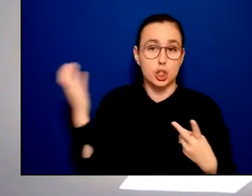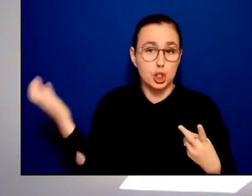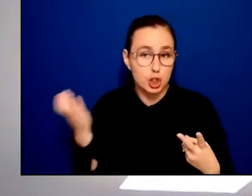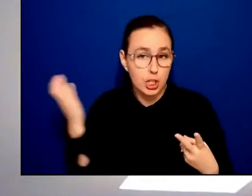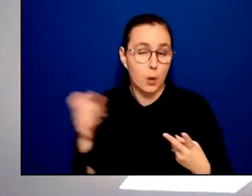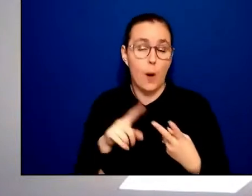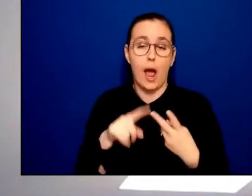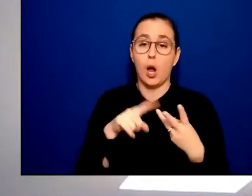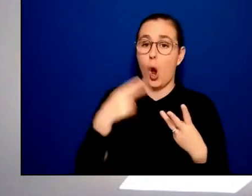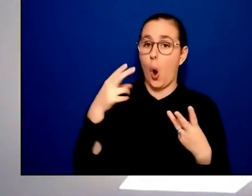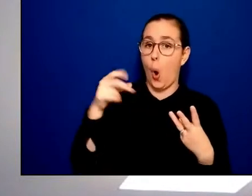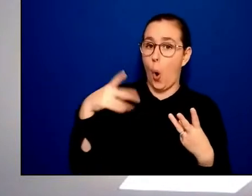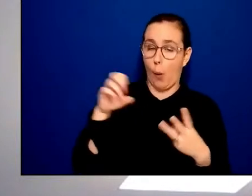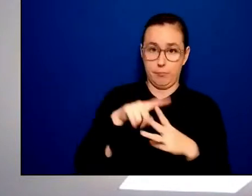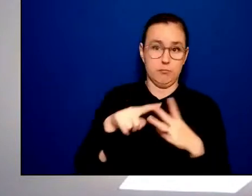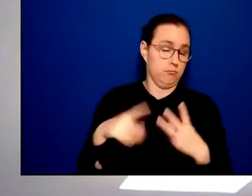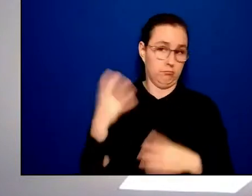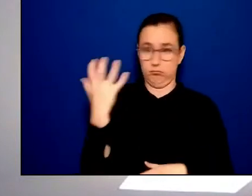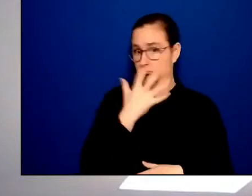how extreme this event was.